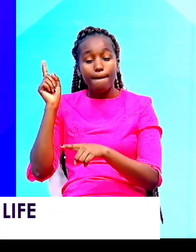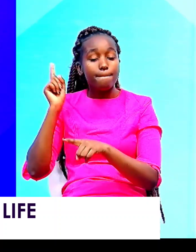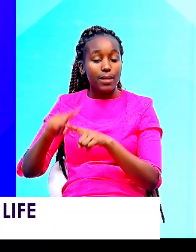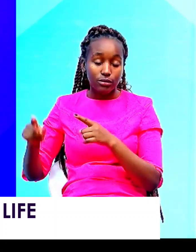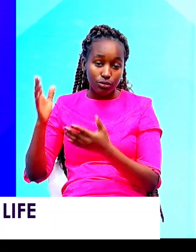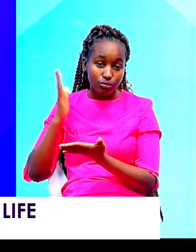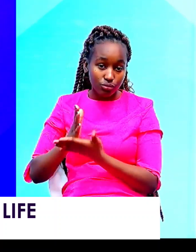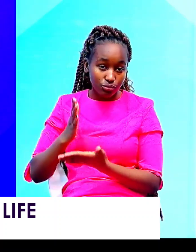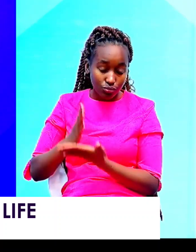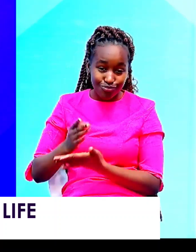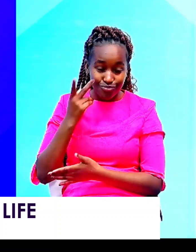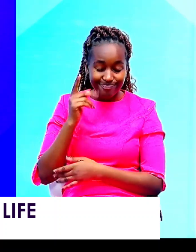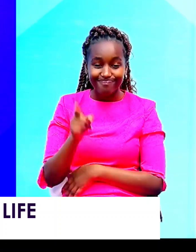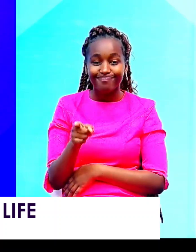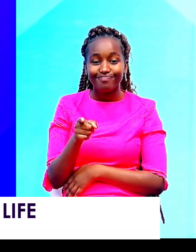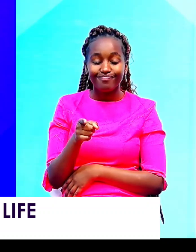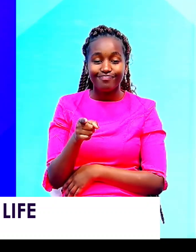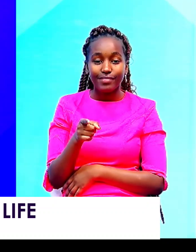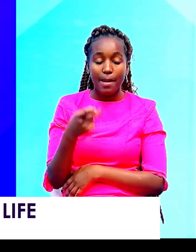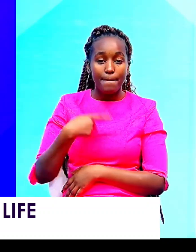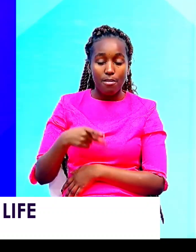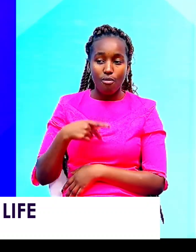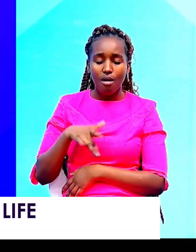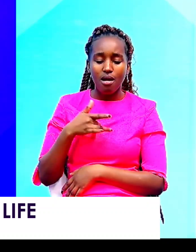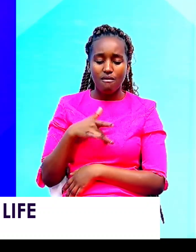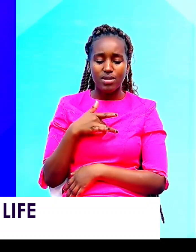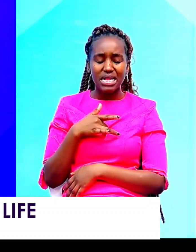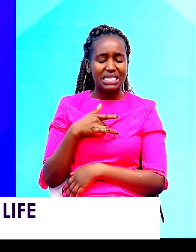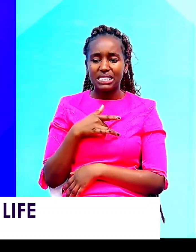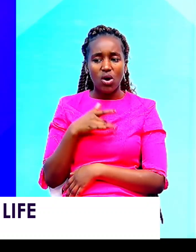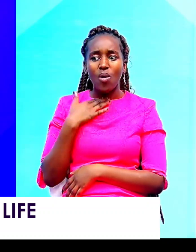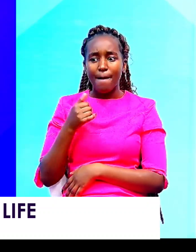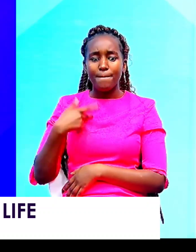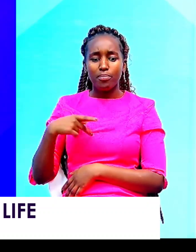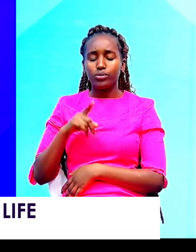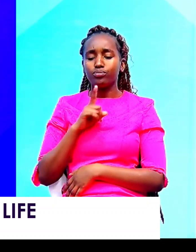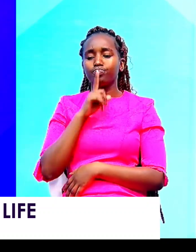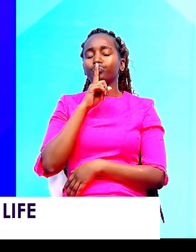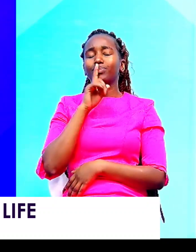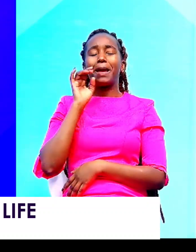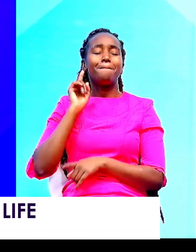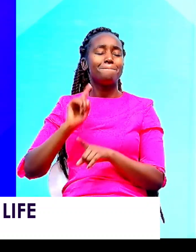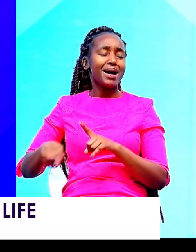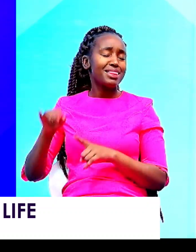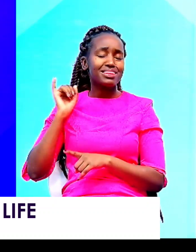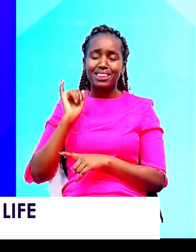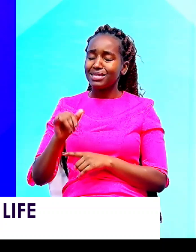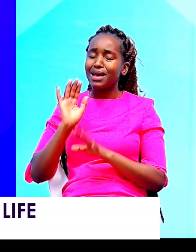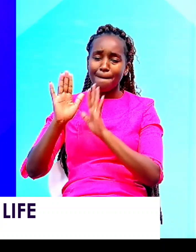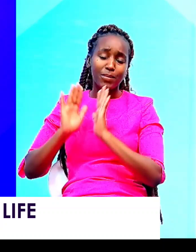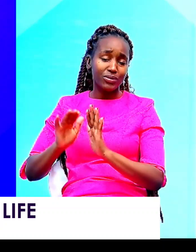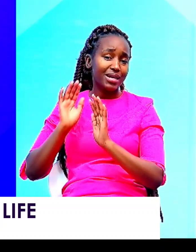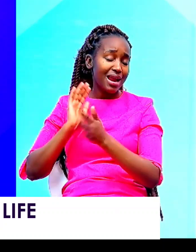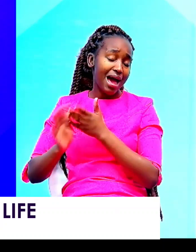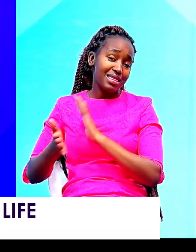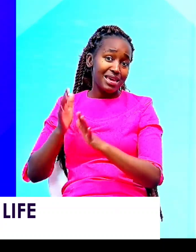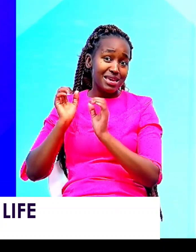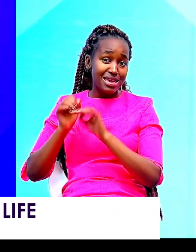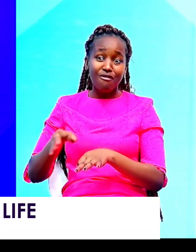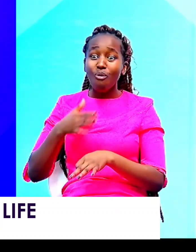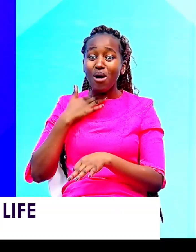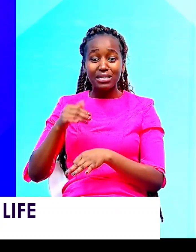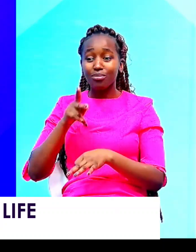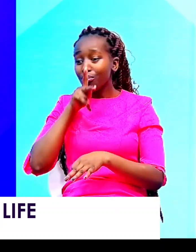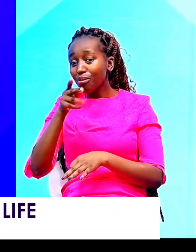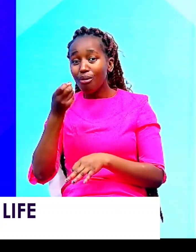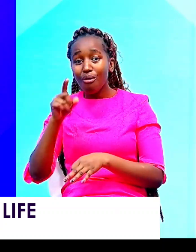are still stuck to the fact that they don't want people to make noise. Okay. But it doesn't matter how much they don't want it. Noise will be